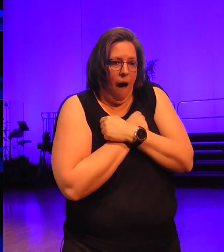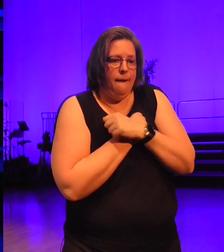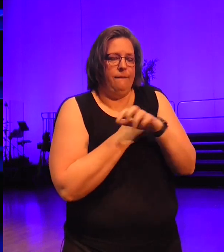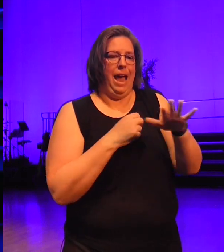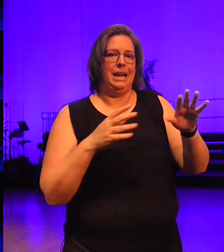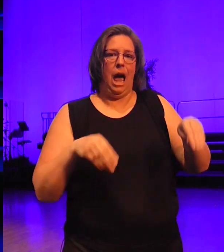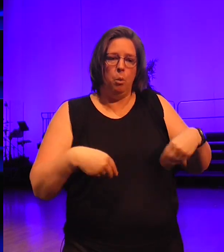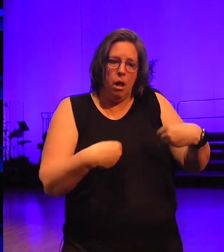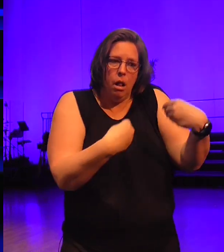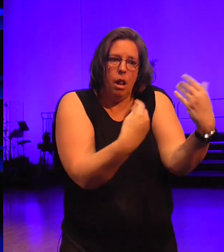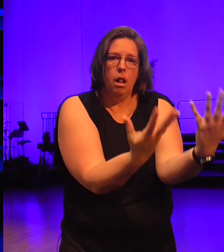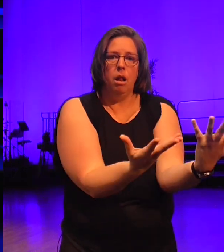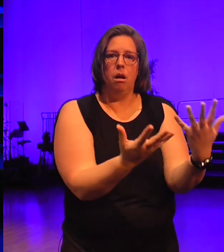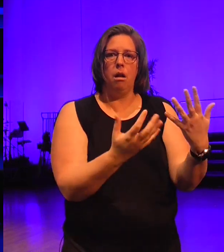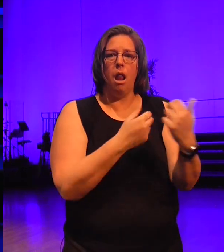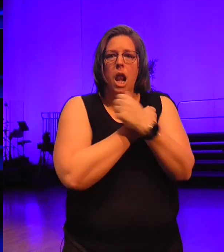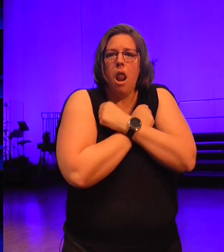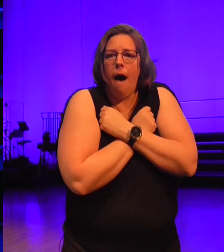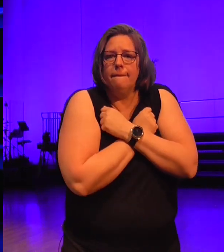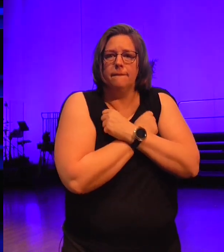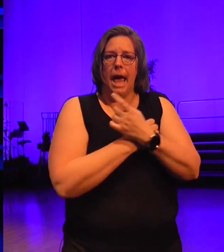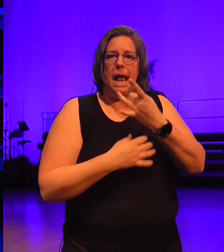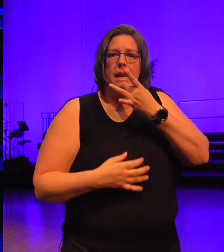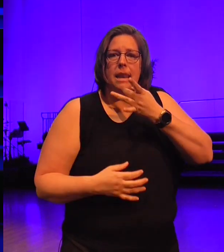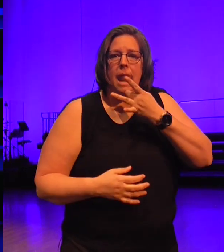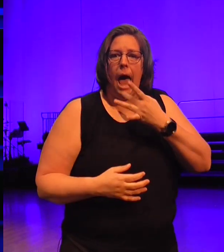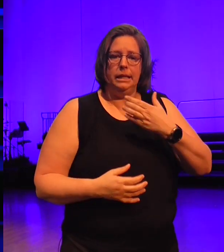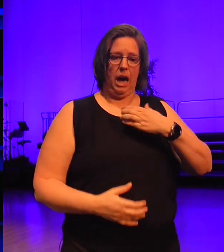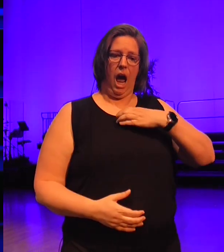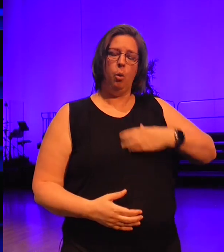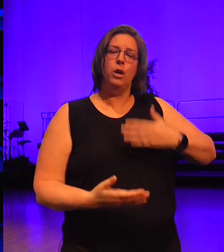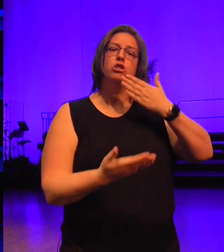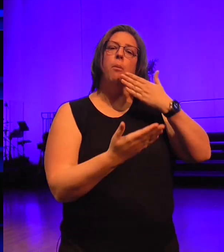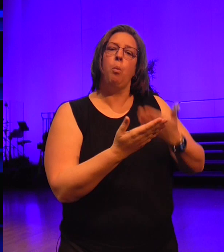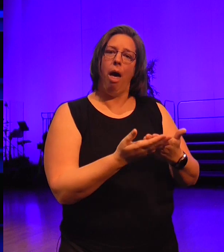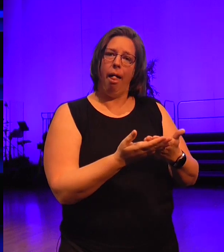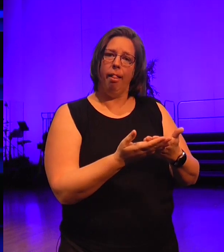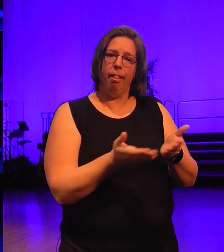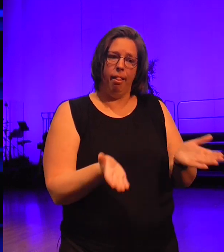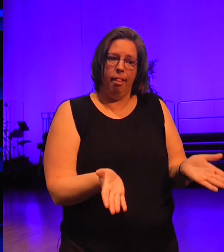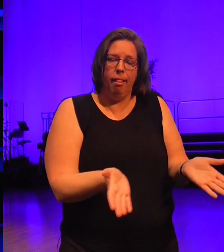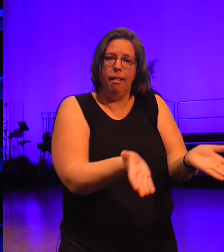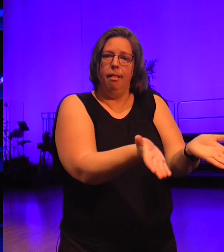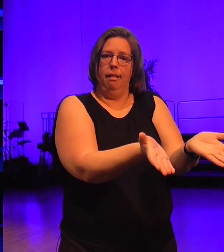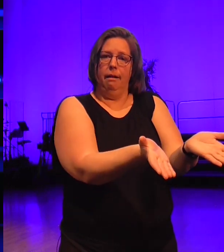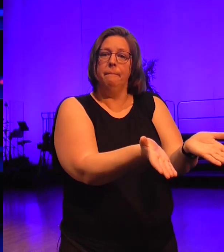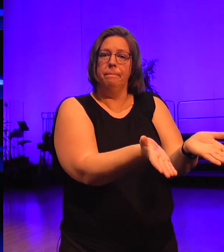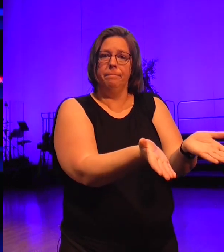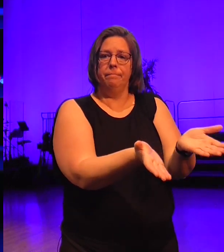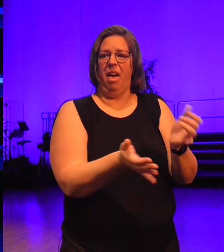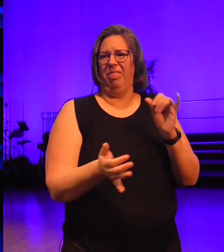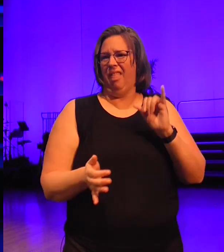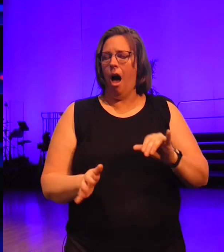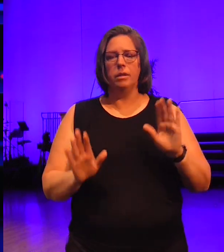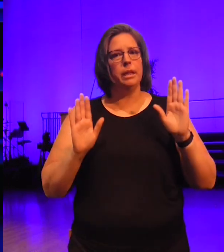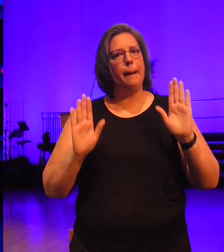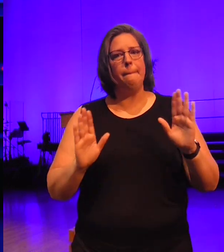and light. I could wish them well. That's an amazing truth as well, that